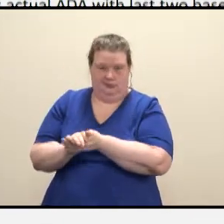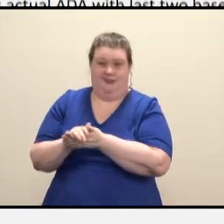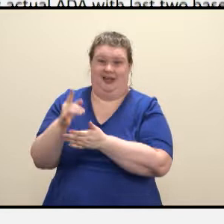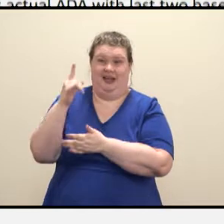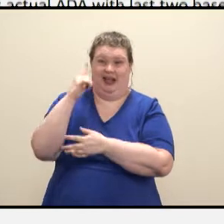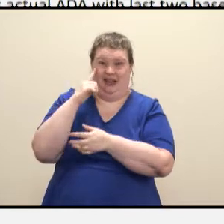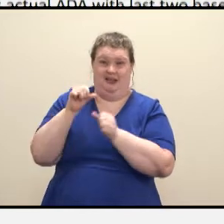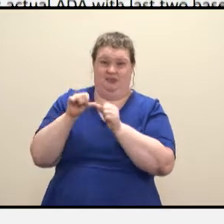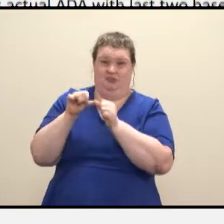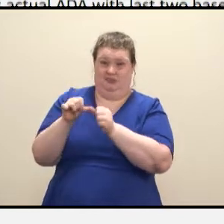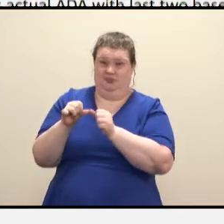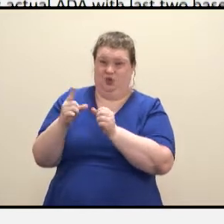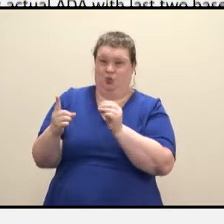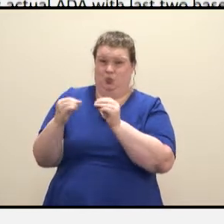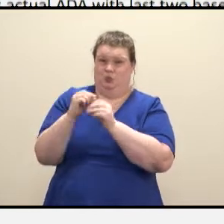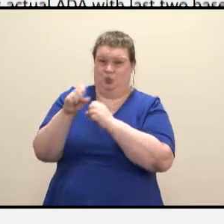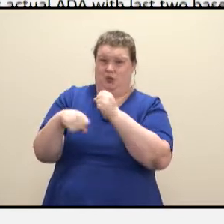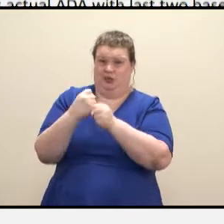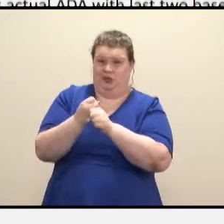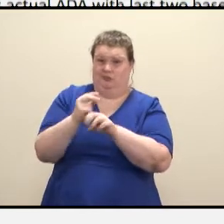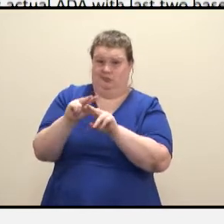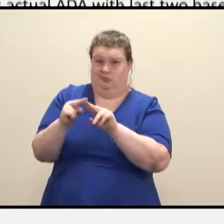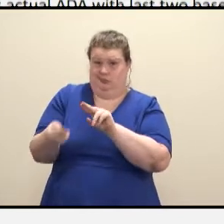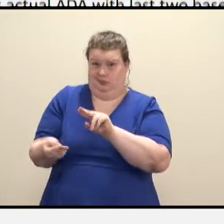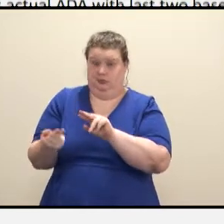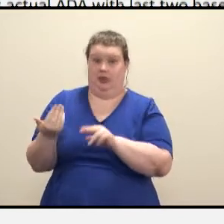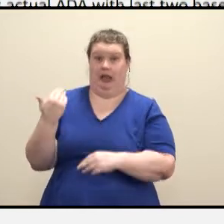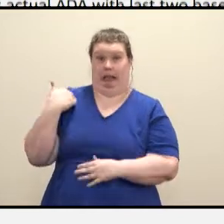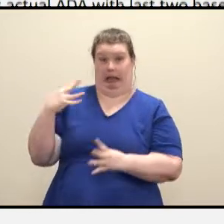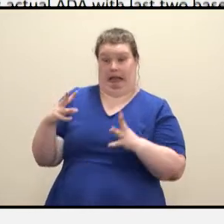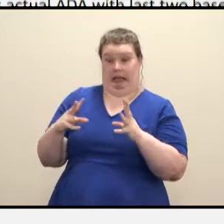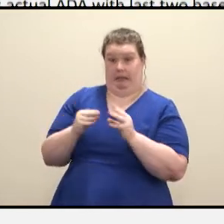year. As I told you all at the last meeting,